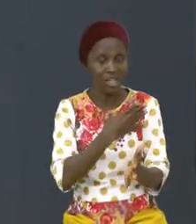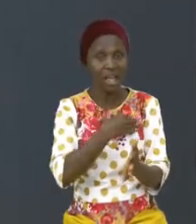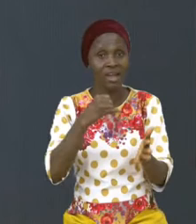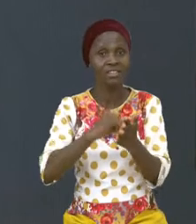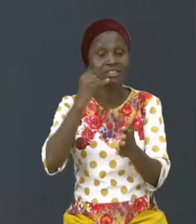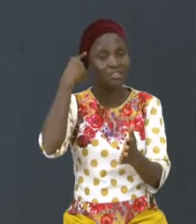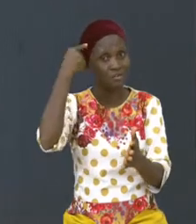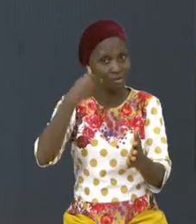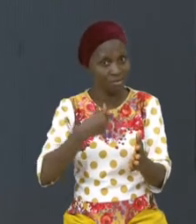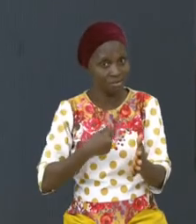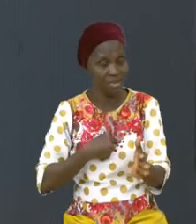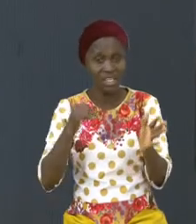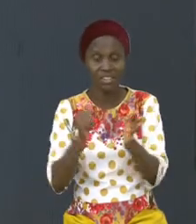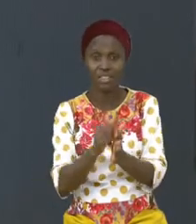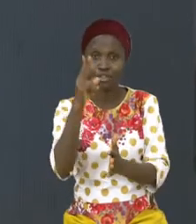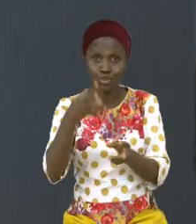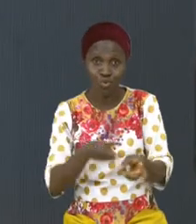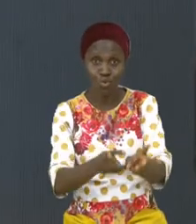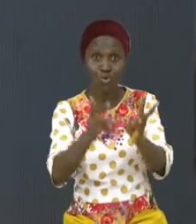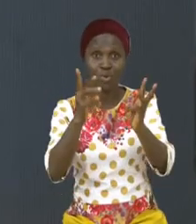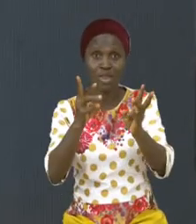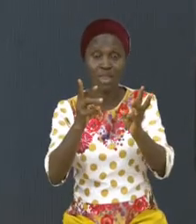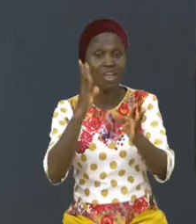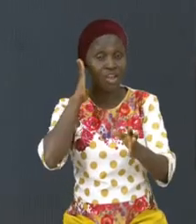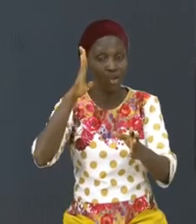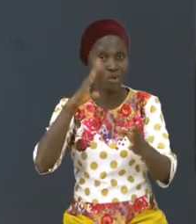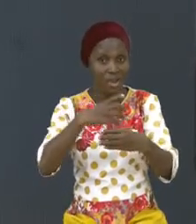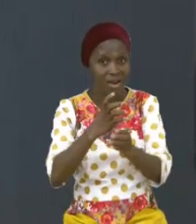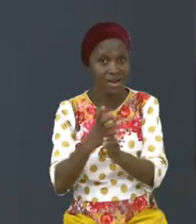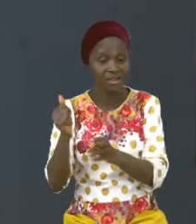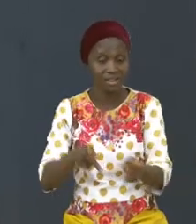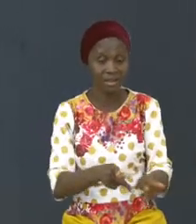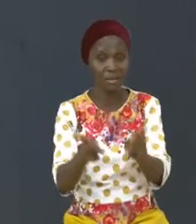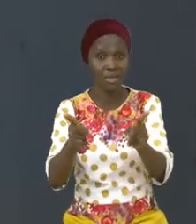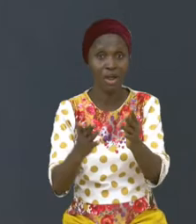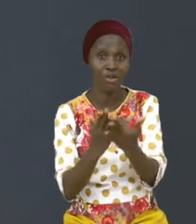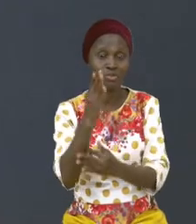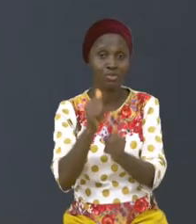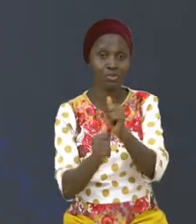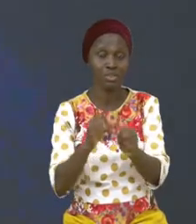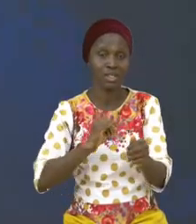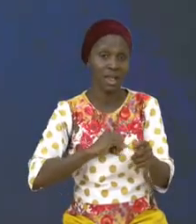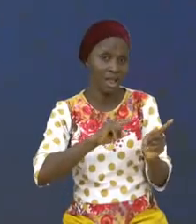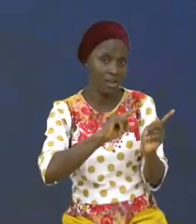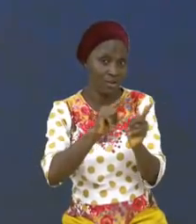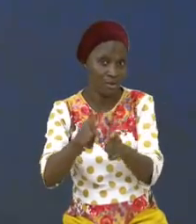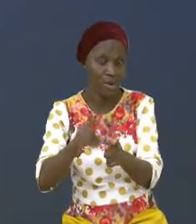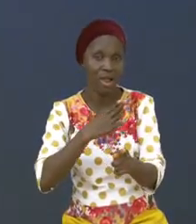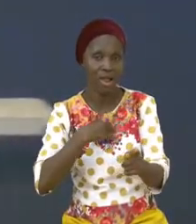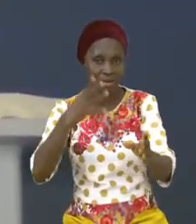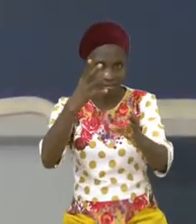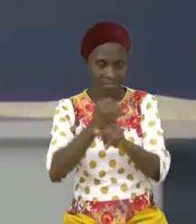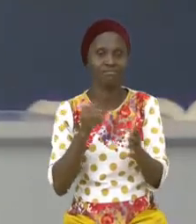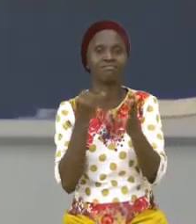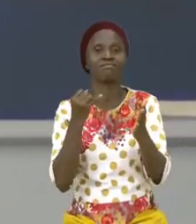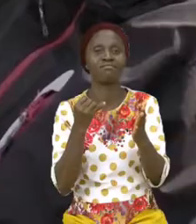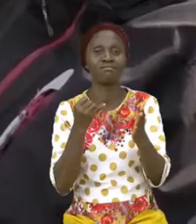two-way channel will create a path by which i go and get it go get